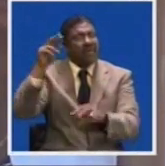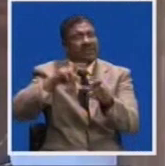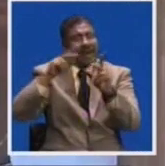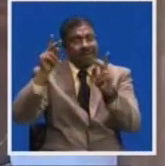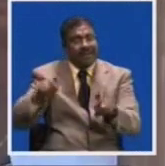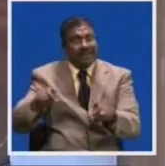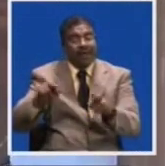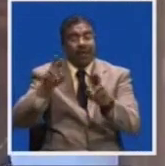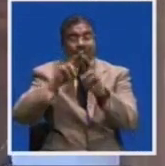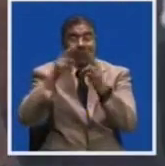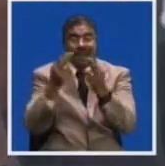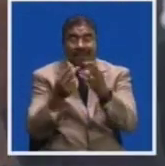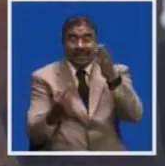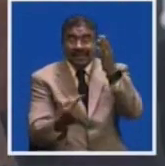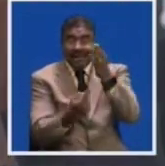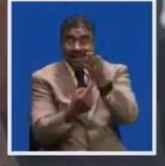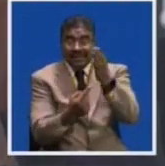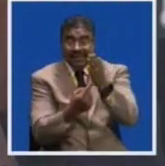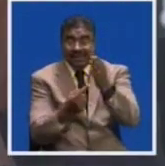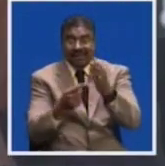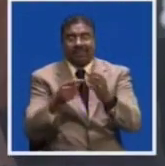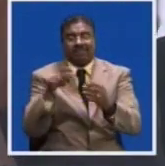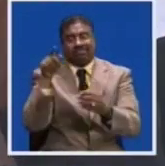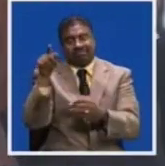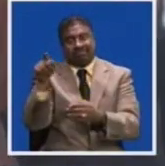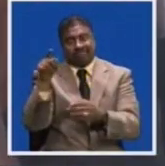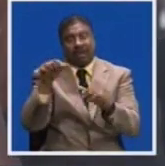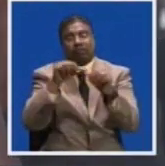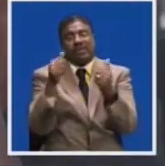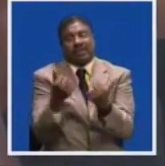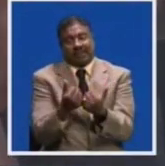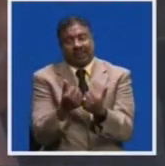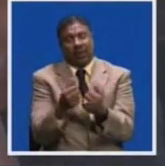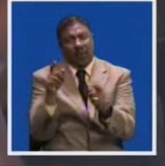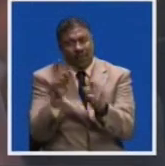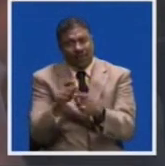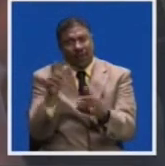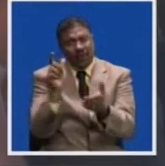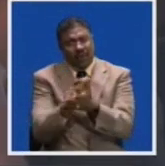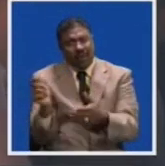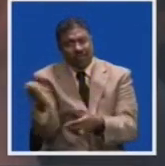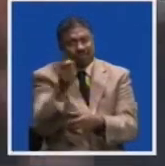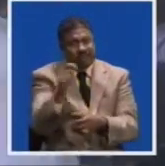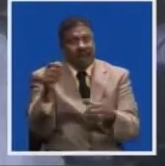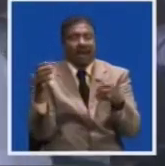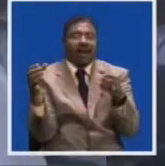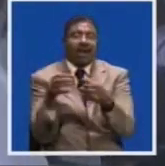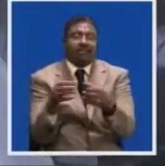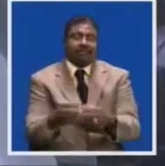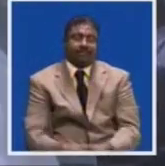United Transport and Taxis Association, UTTA, and former chairperson of the Lusaka Squash Club.